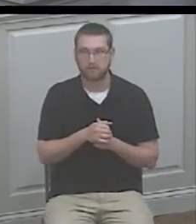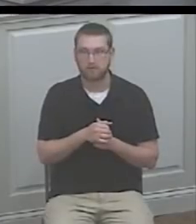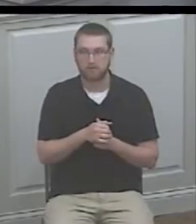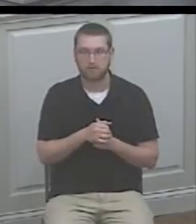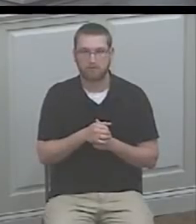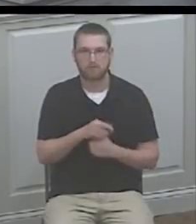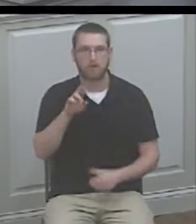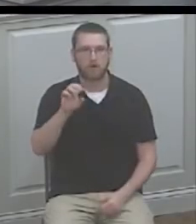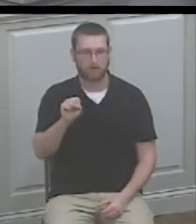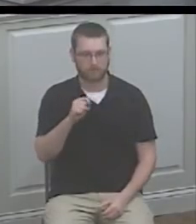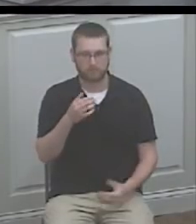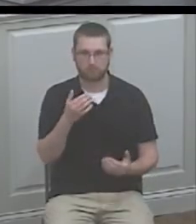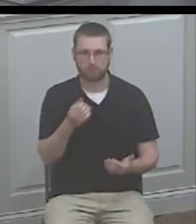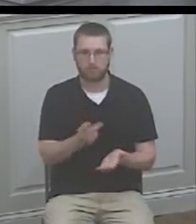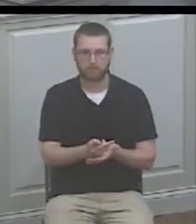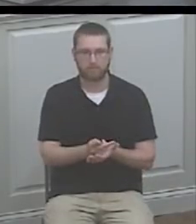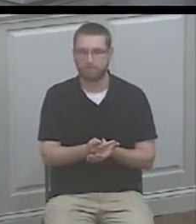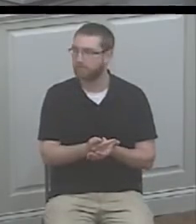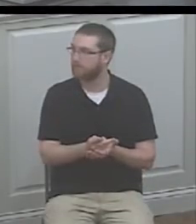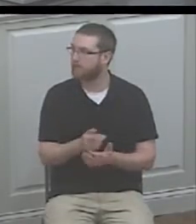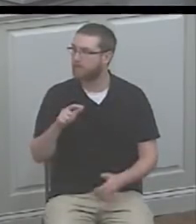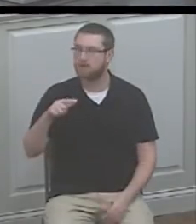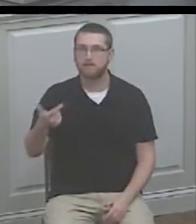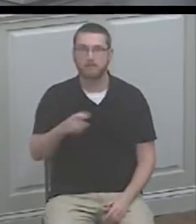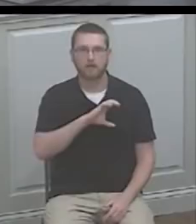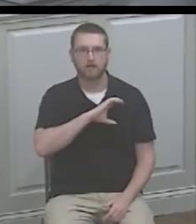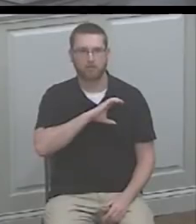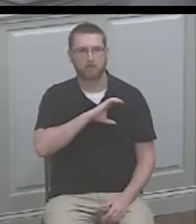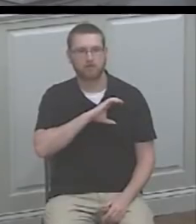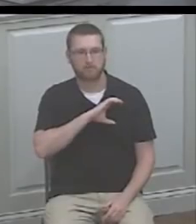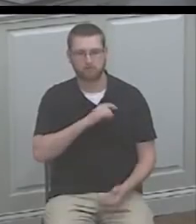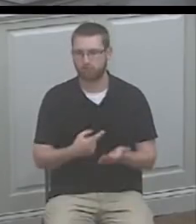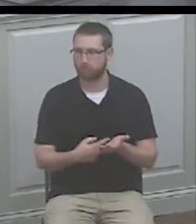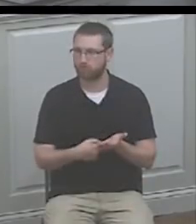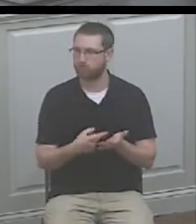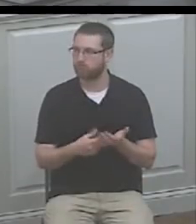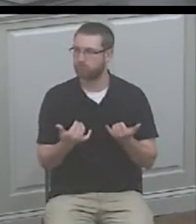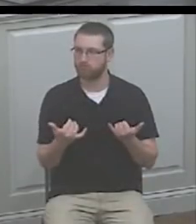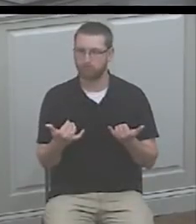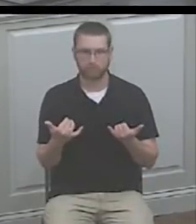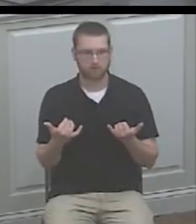So moved. Thank you, Commissioner Sears. Commissioner Cottle on second. Discussion?